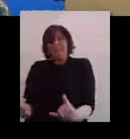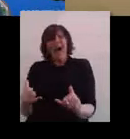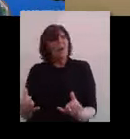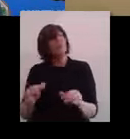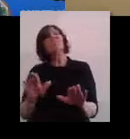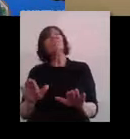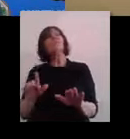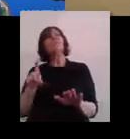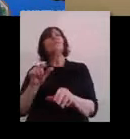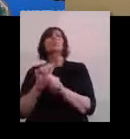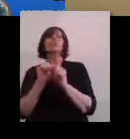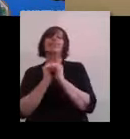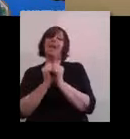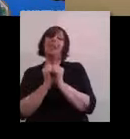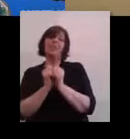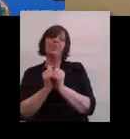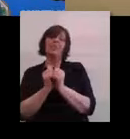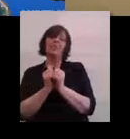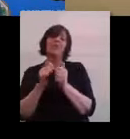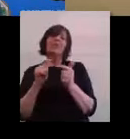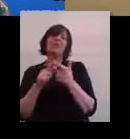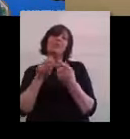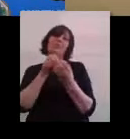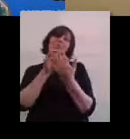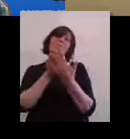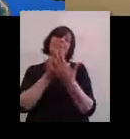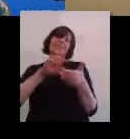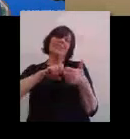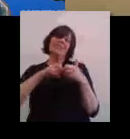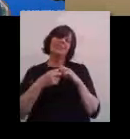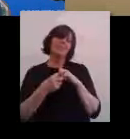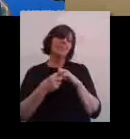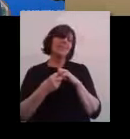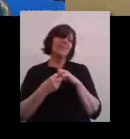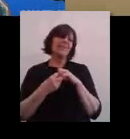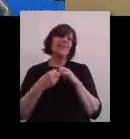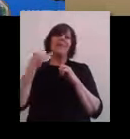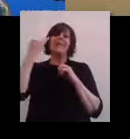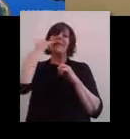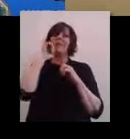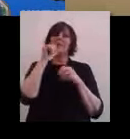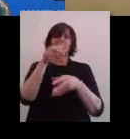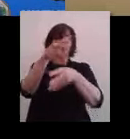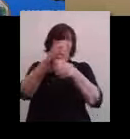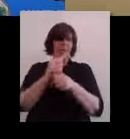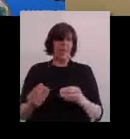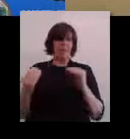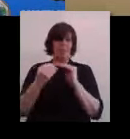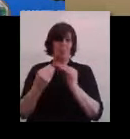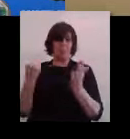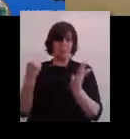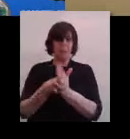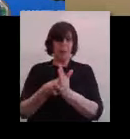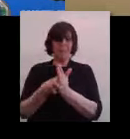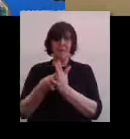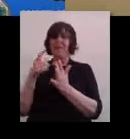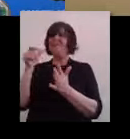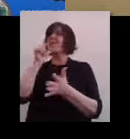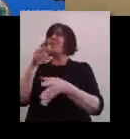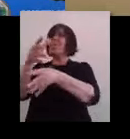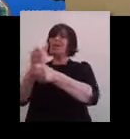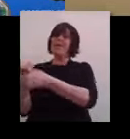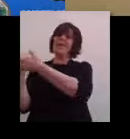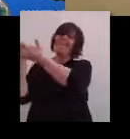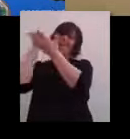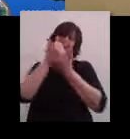issues. If we do not get an additional stimulus package to assist us with these revenues that are lost, it's not